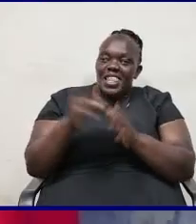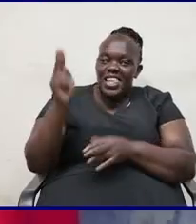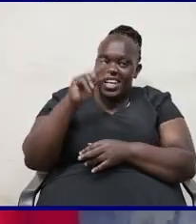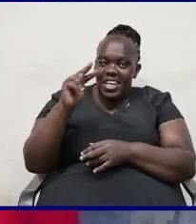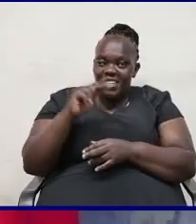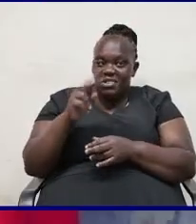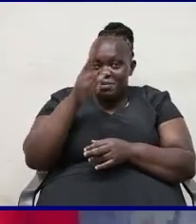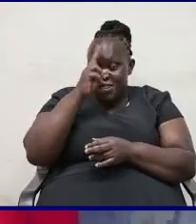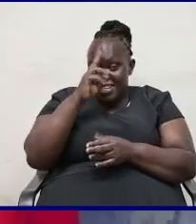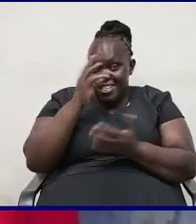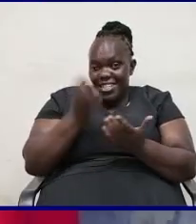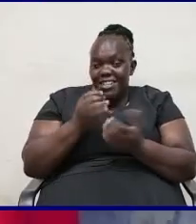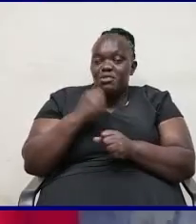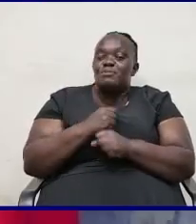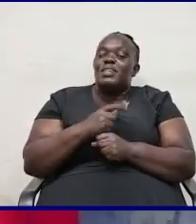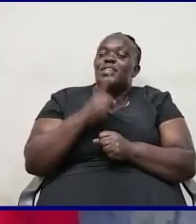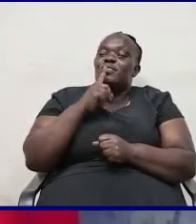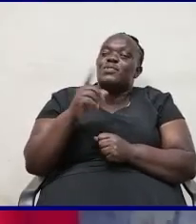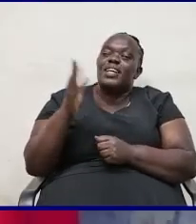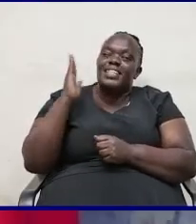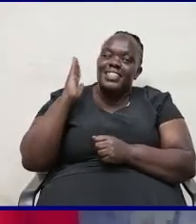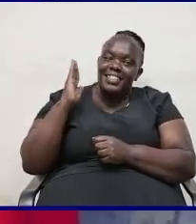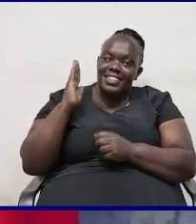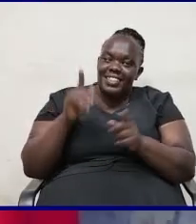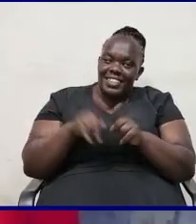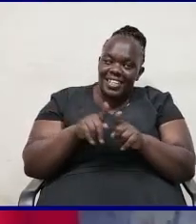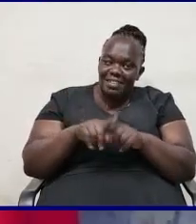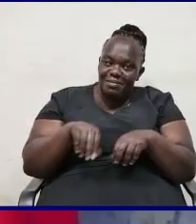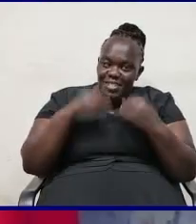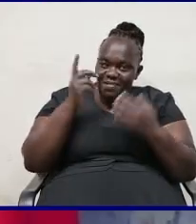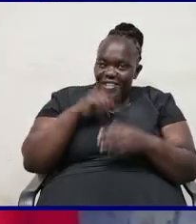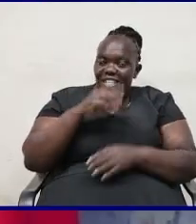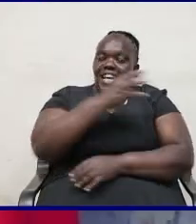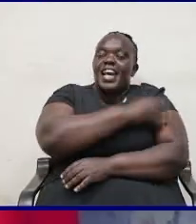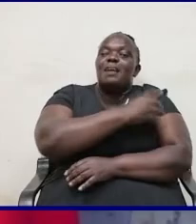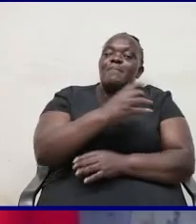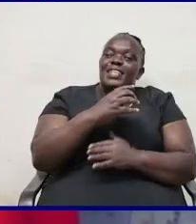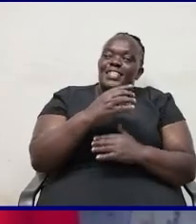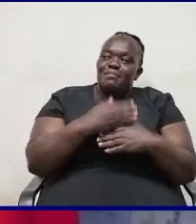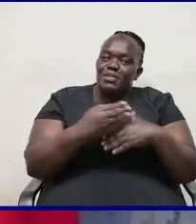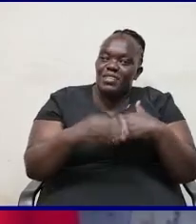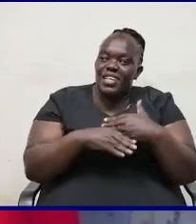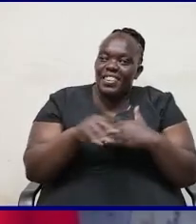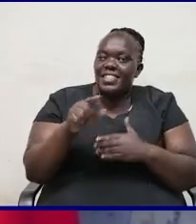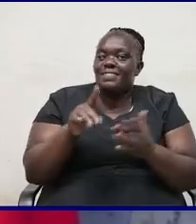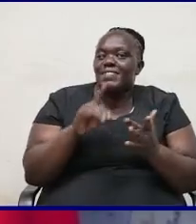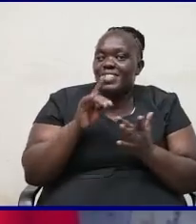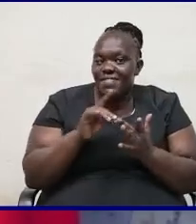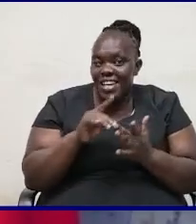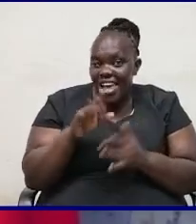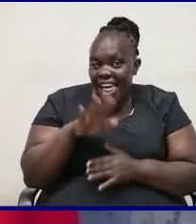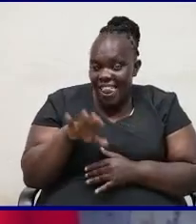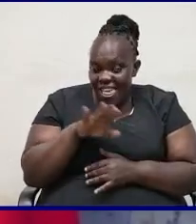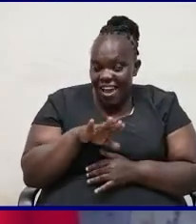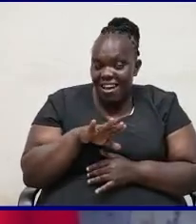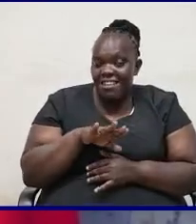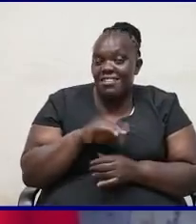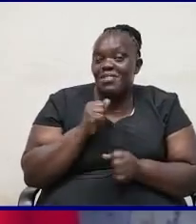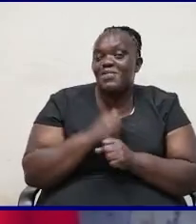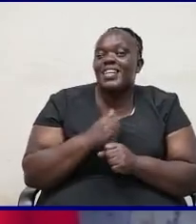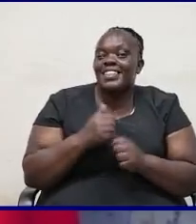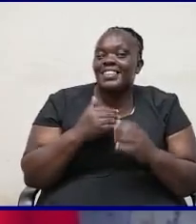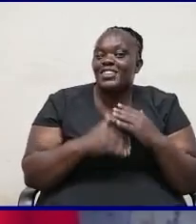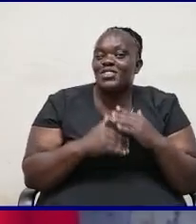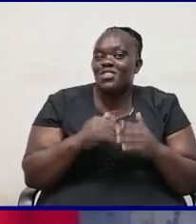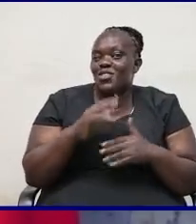National Police Service to ensure that security of tourists is provided. We have also done capacity building on that particular area. And of course, we are working